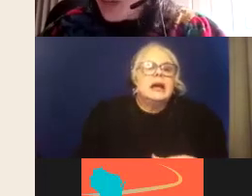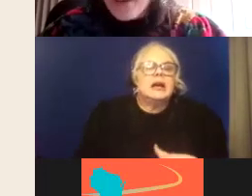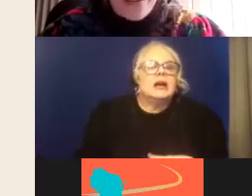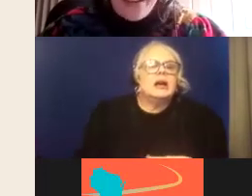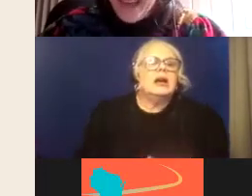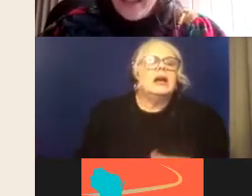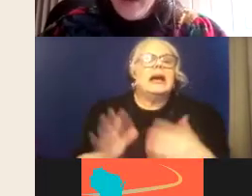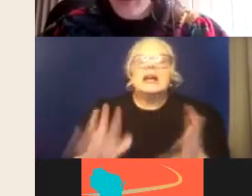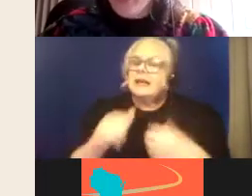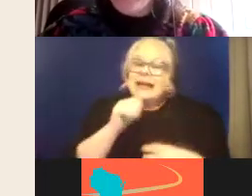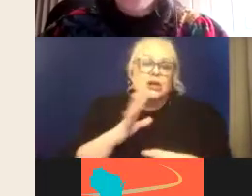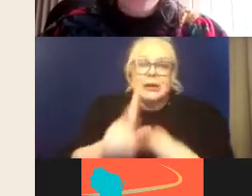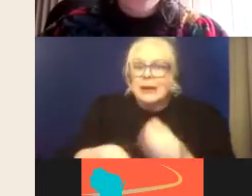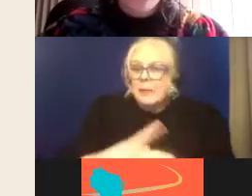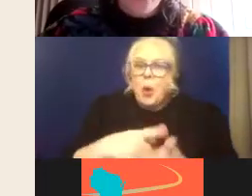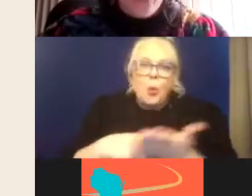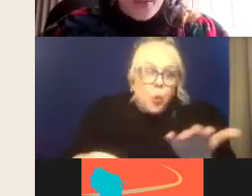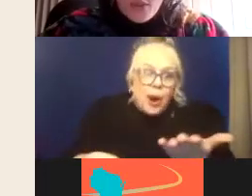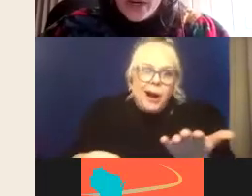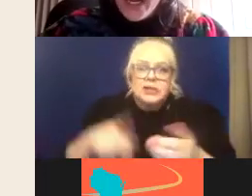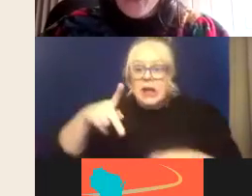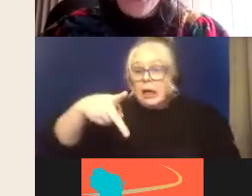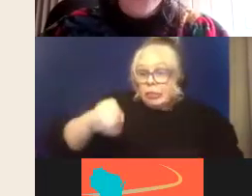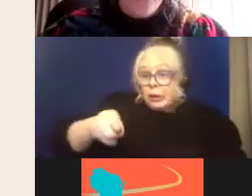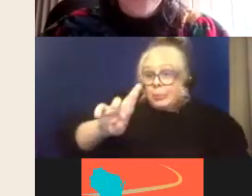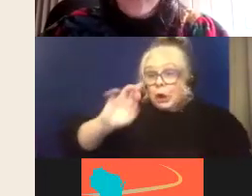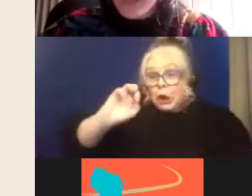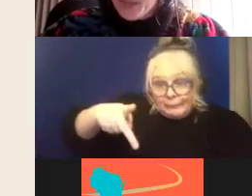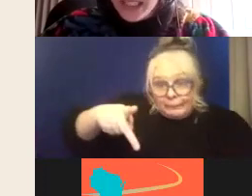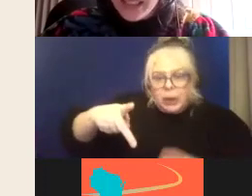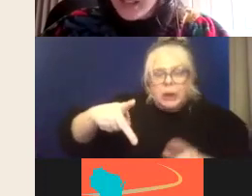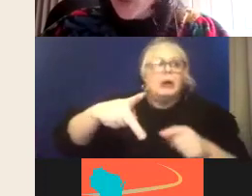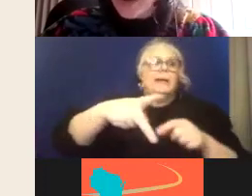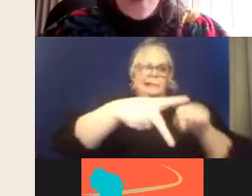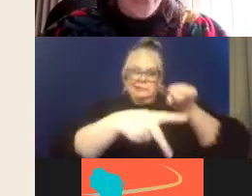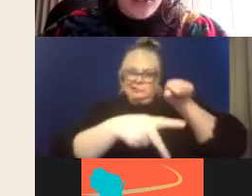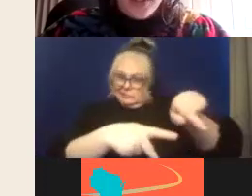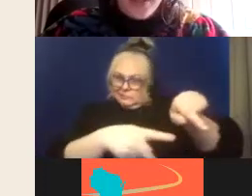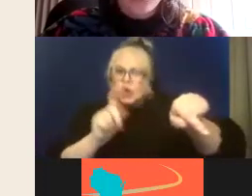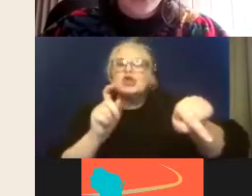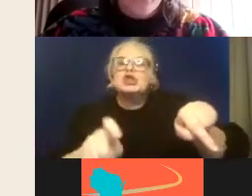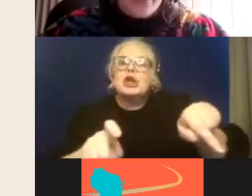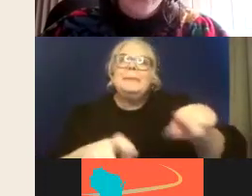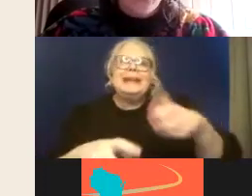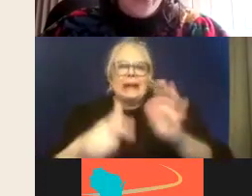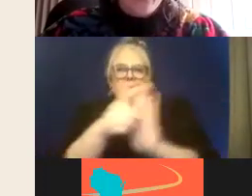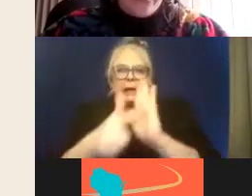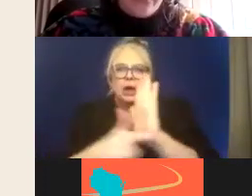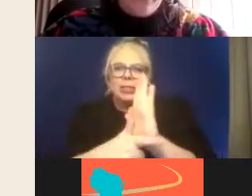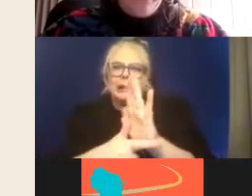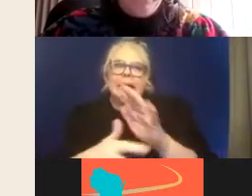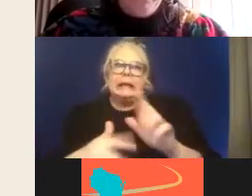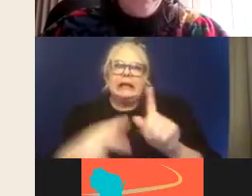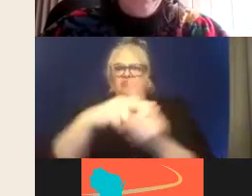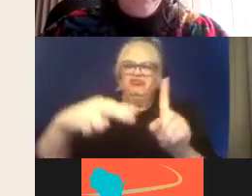charged with or any of that. They just need to know where to report, and a report to any of these places or a combination of them should make it to the right